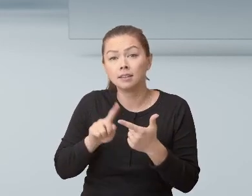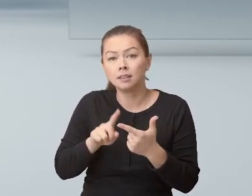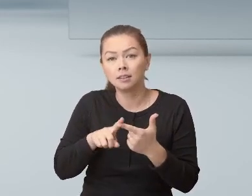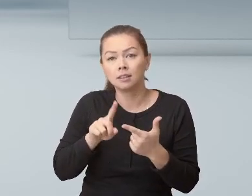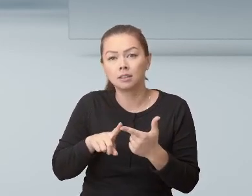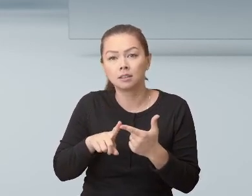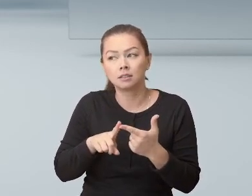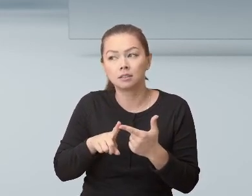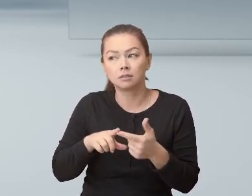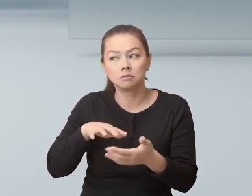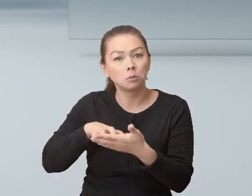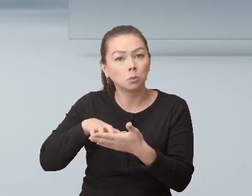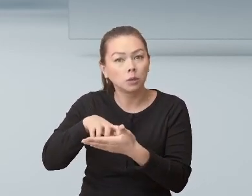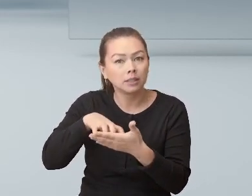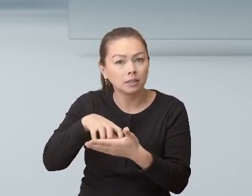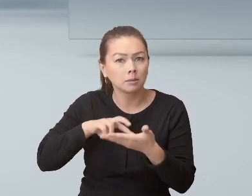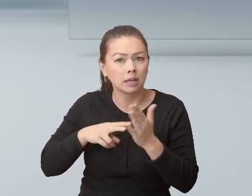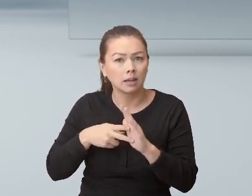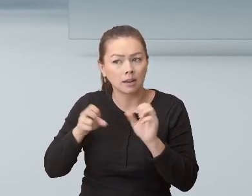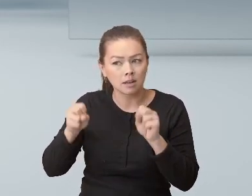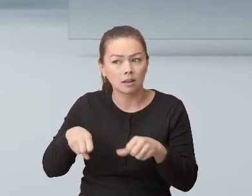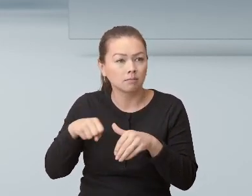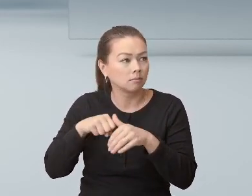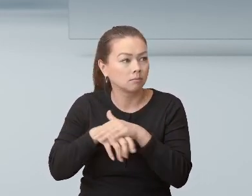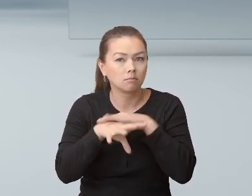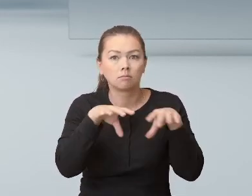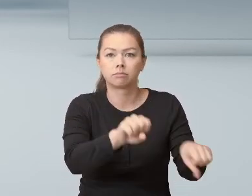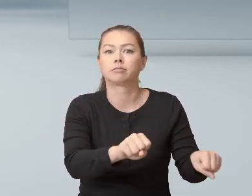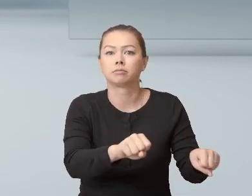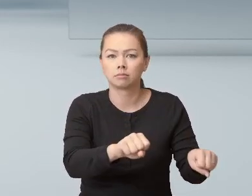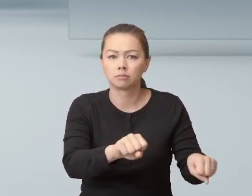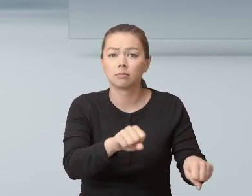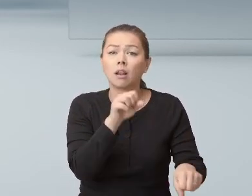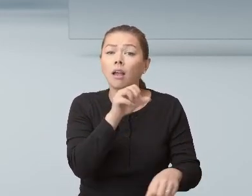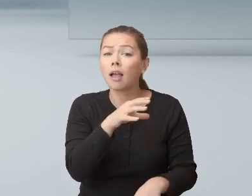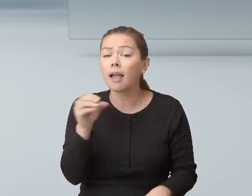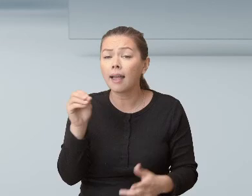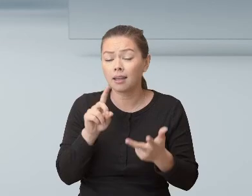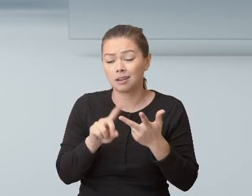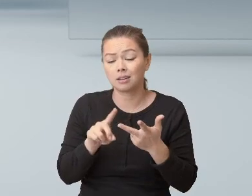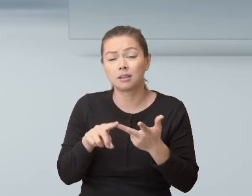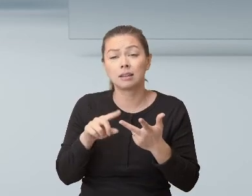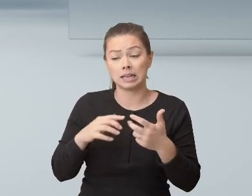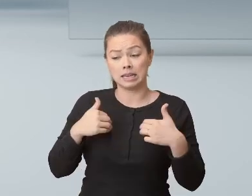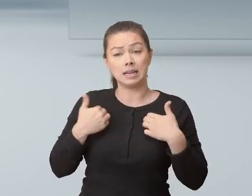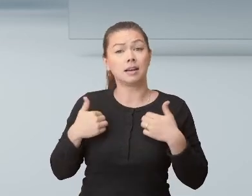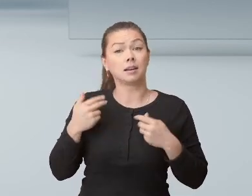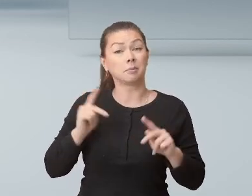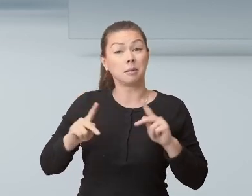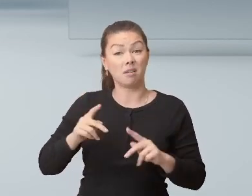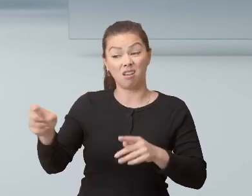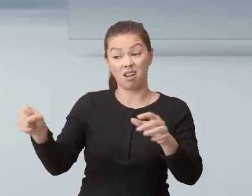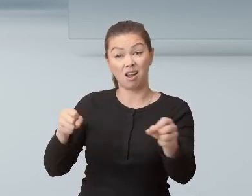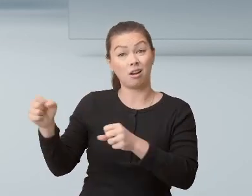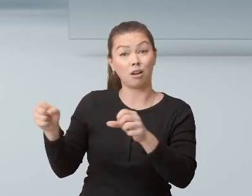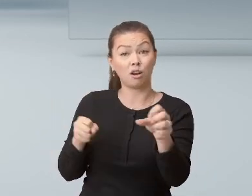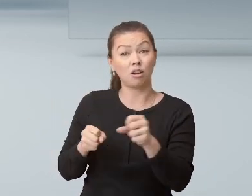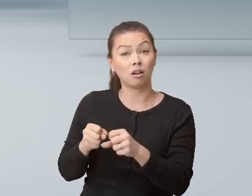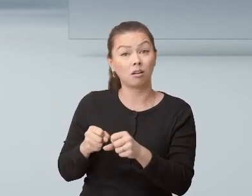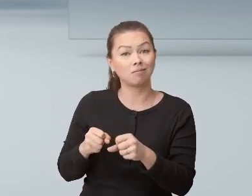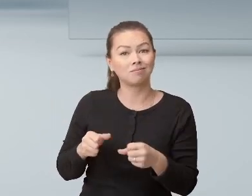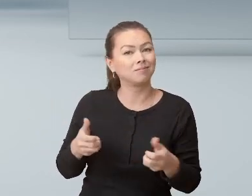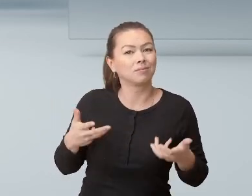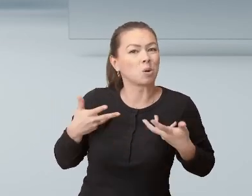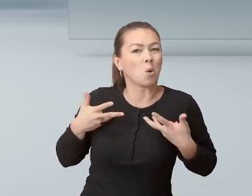another factor is that young people you're trying to hire don't want to use old systems. I mean, Tim, remember we had one person that was on a green screen